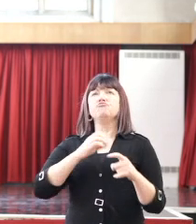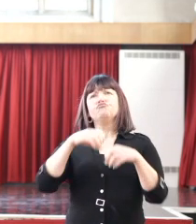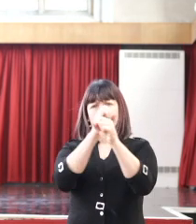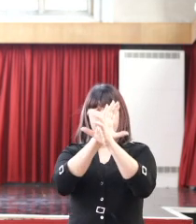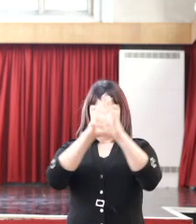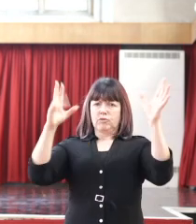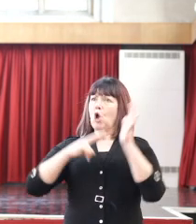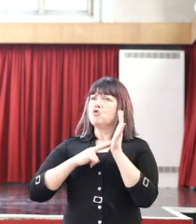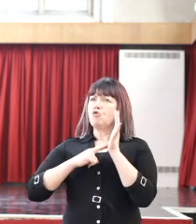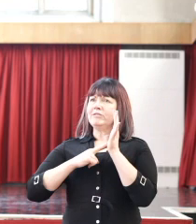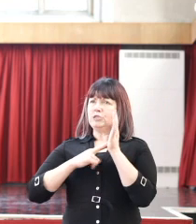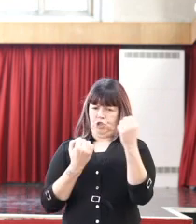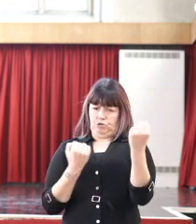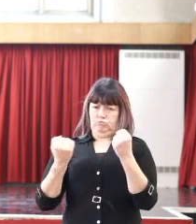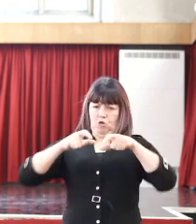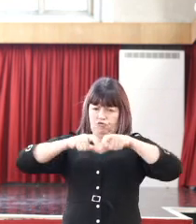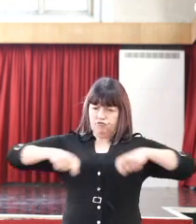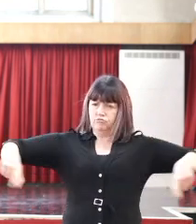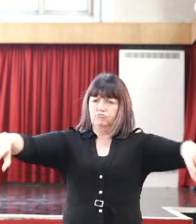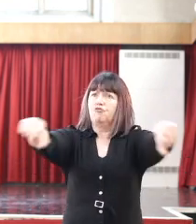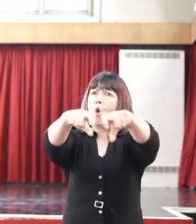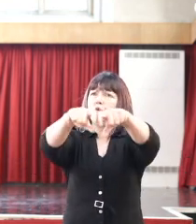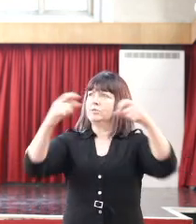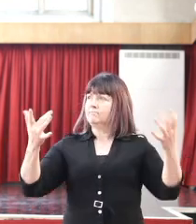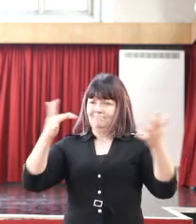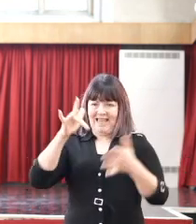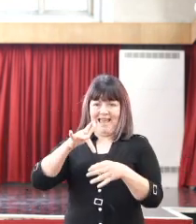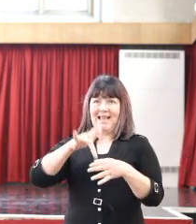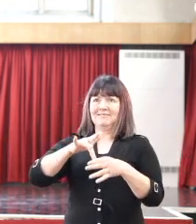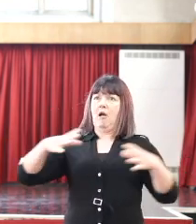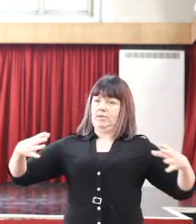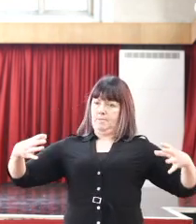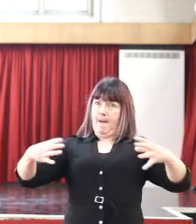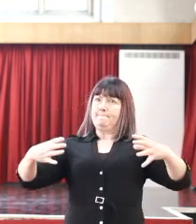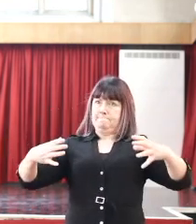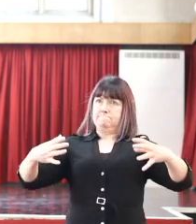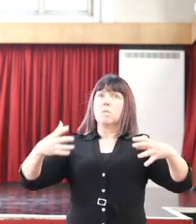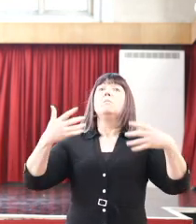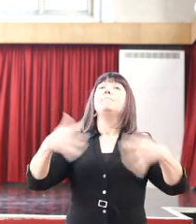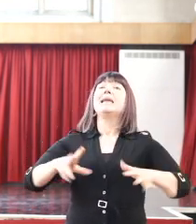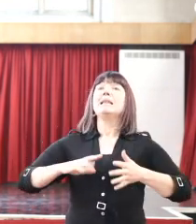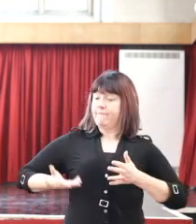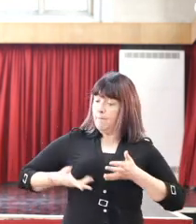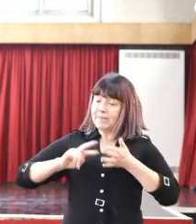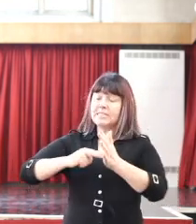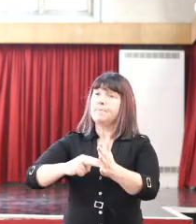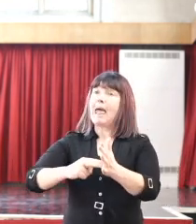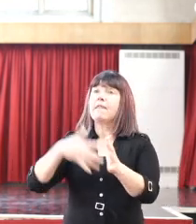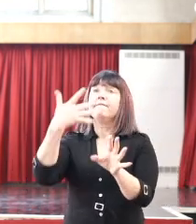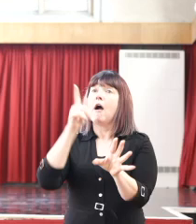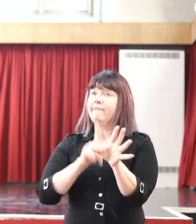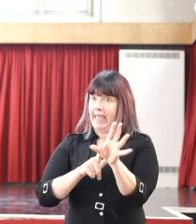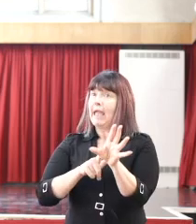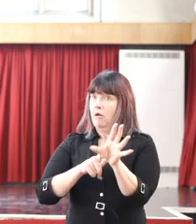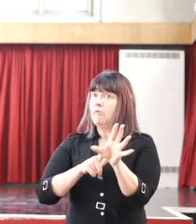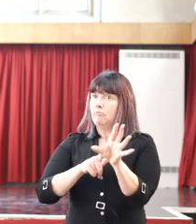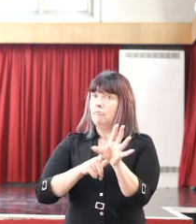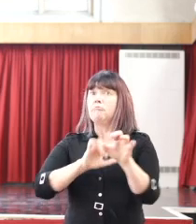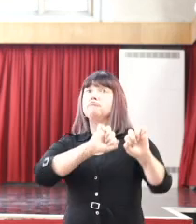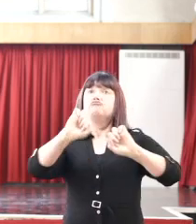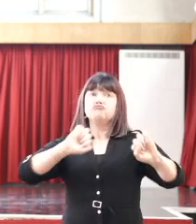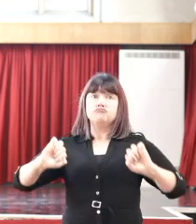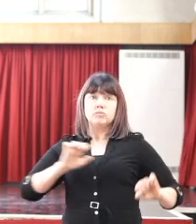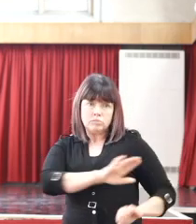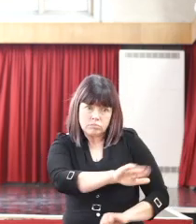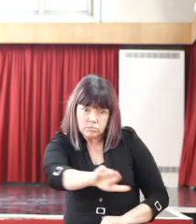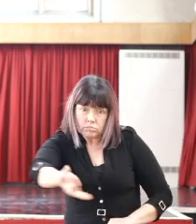The BID is run by businesses for businesses, and we work to a 5-year business plan, and the businesses get to vote on whether we